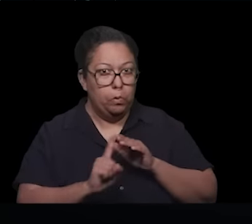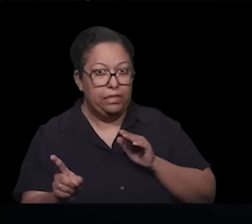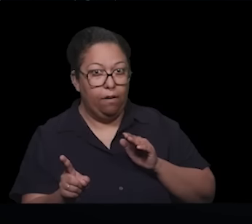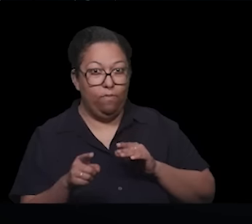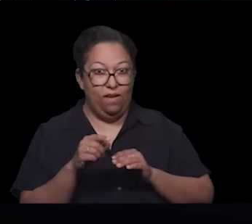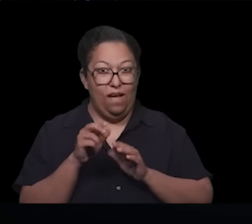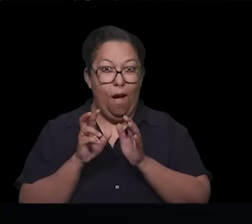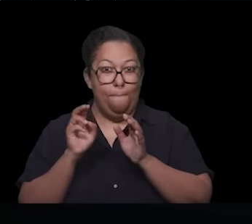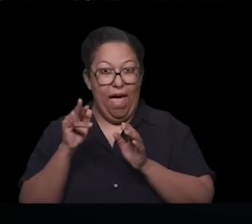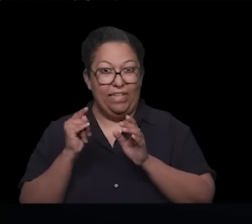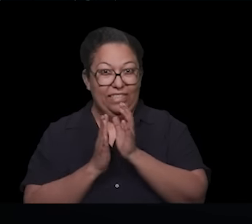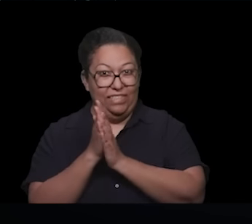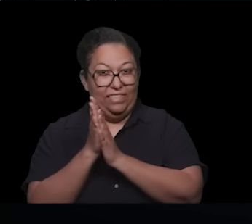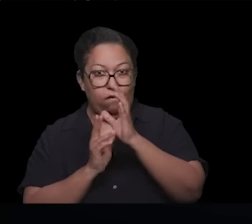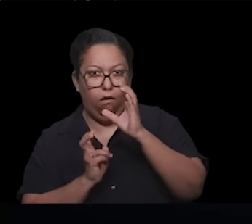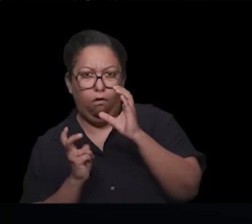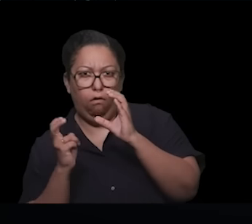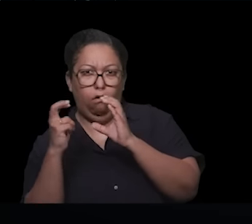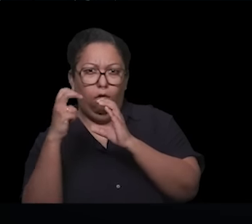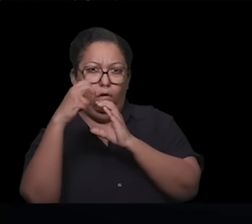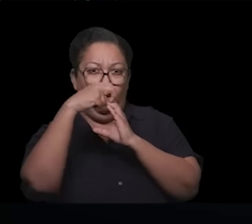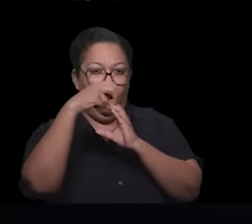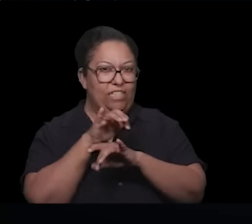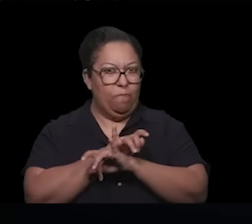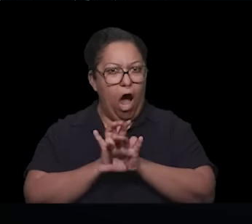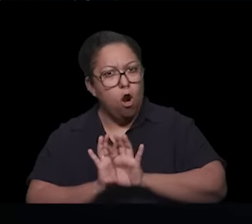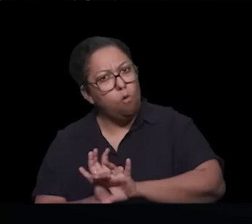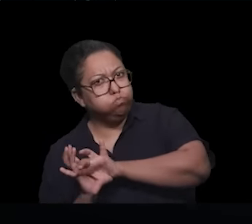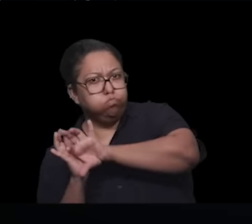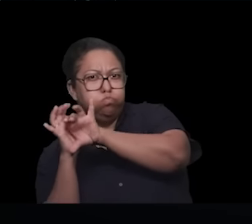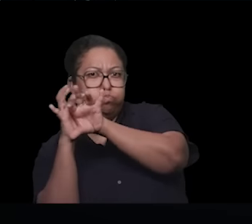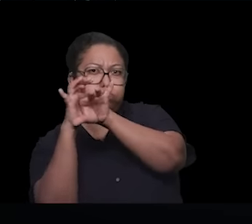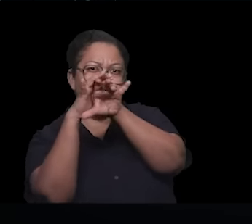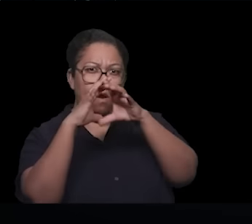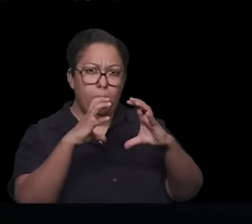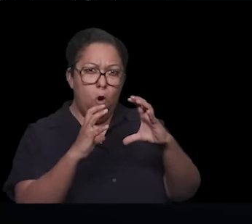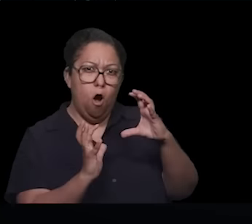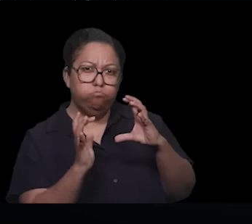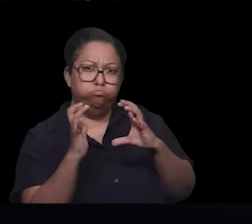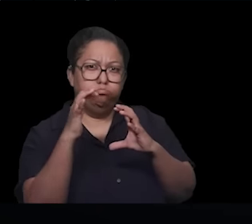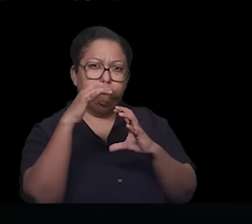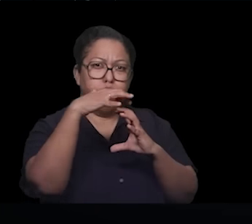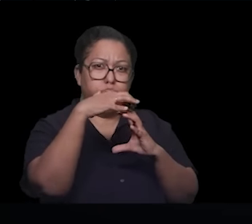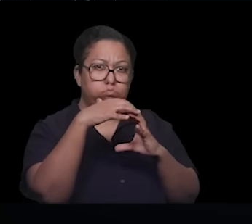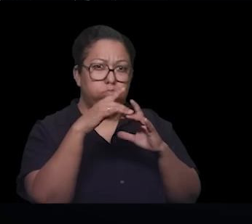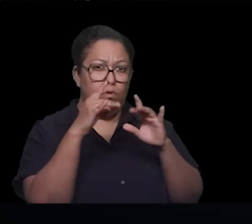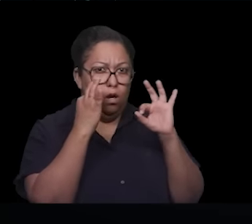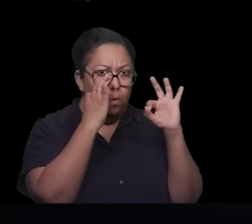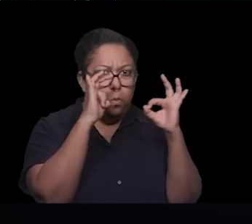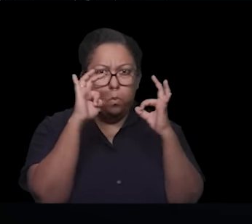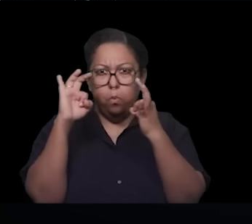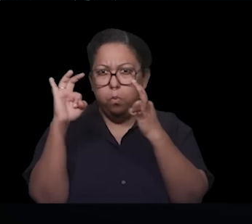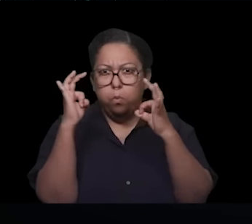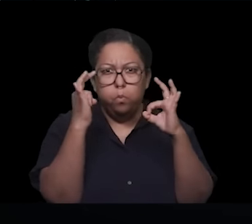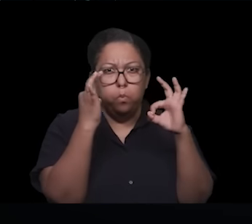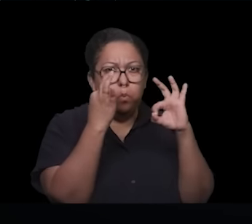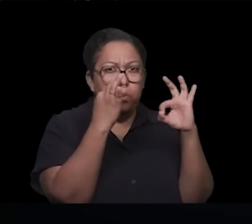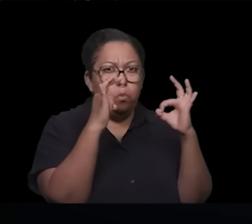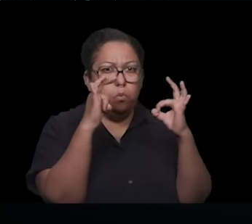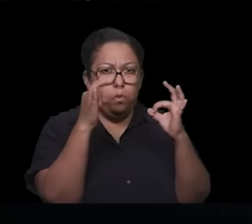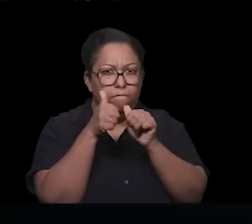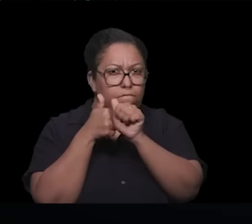There's no easy escape. The mantis crawls over a baseball. Jumping spiders are pursuit predators. The spider climbs atop the ball. And